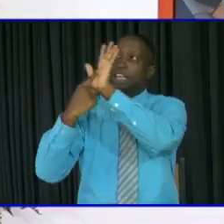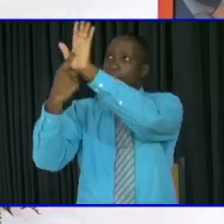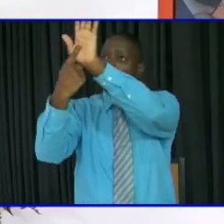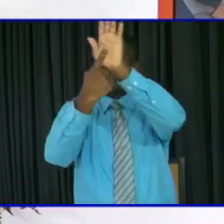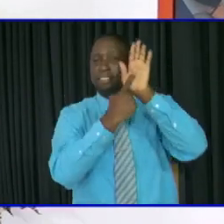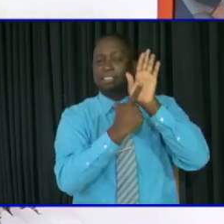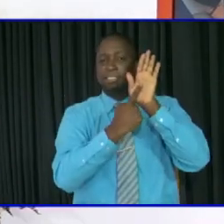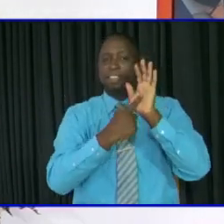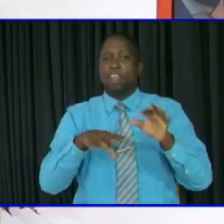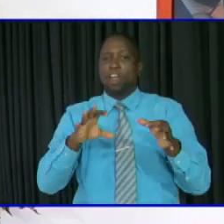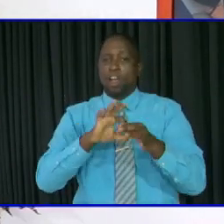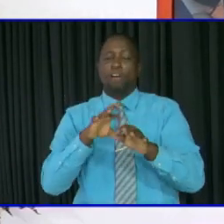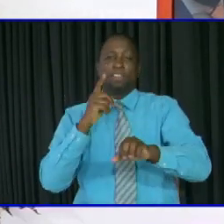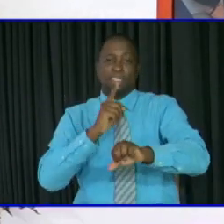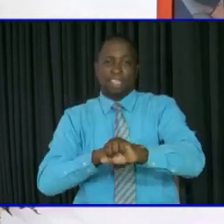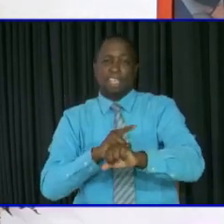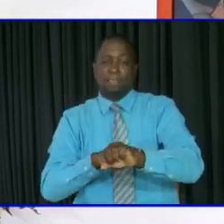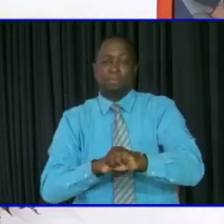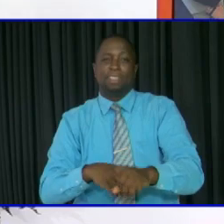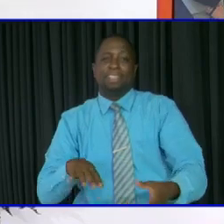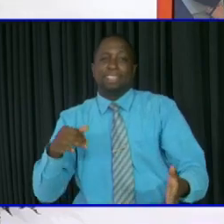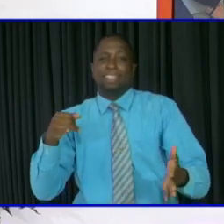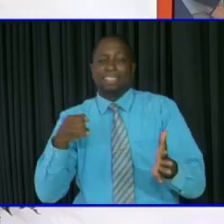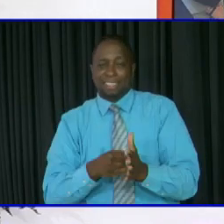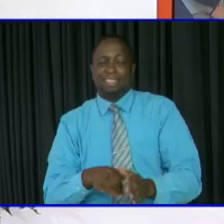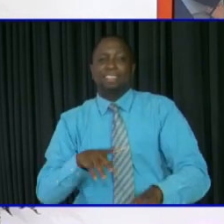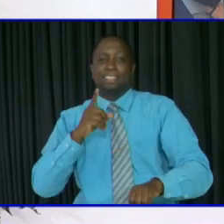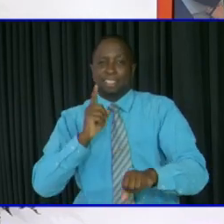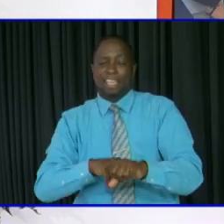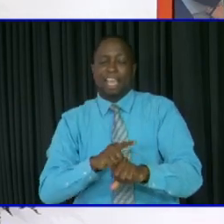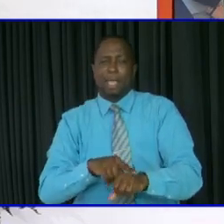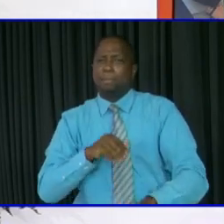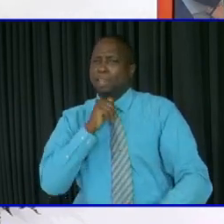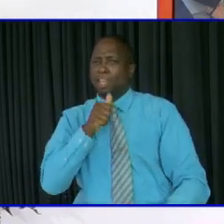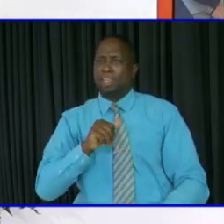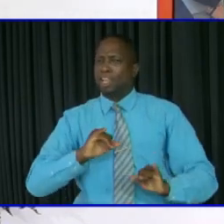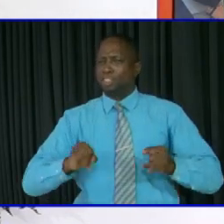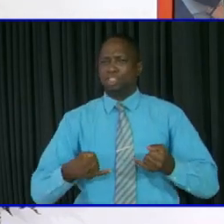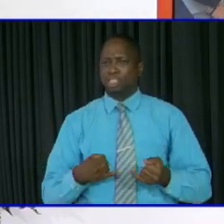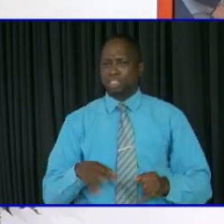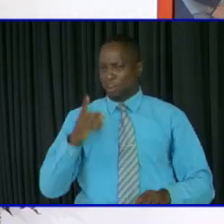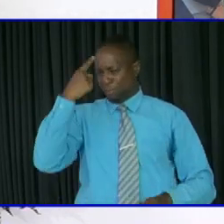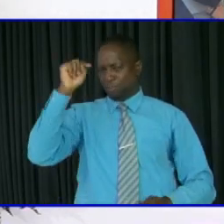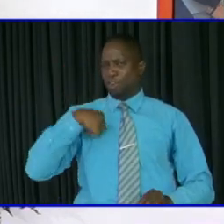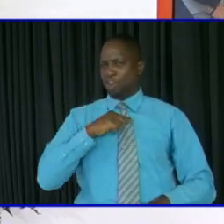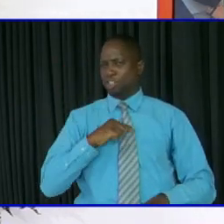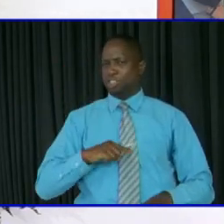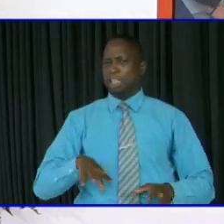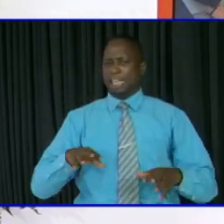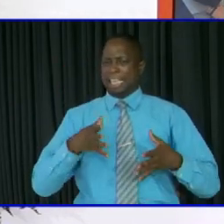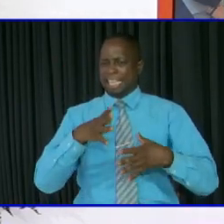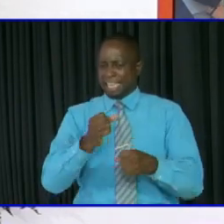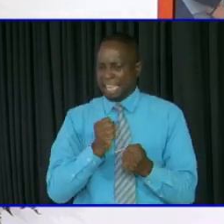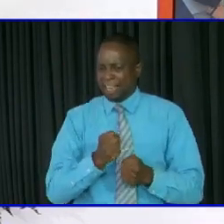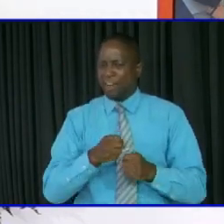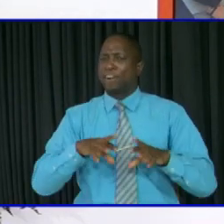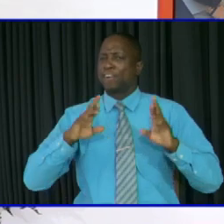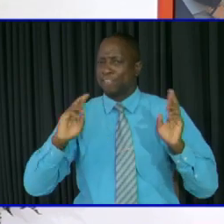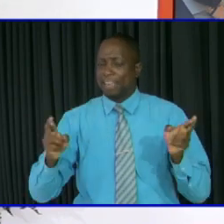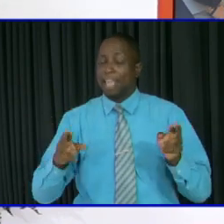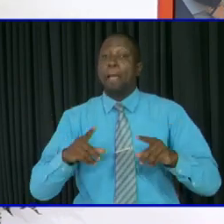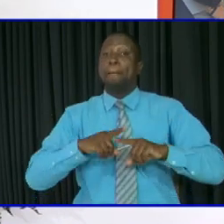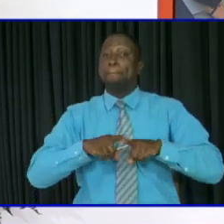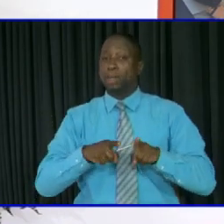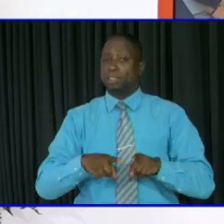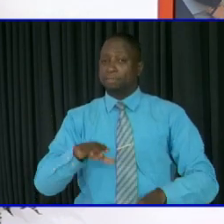are suggesting that it is time for us not just to be getting ready, but time for us to stay